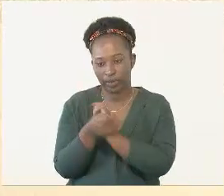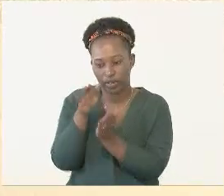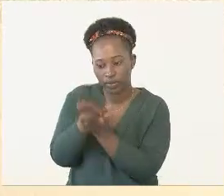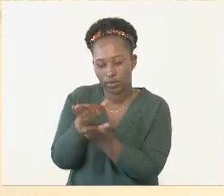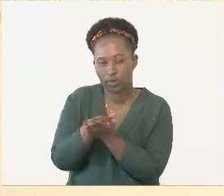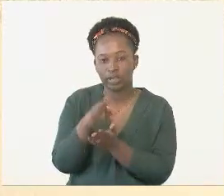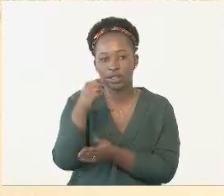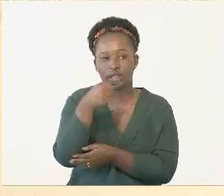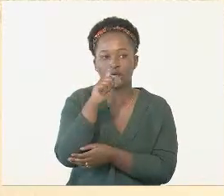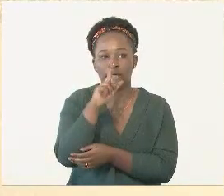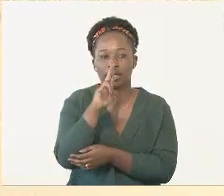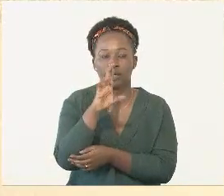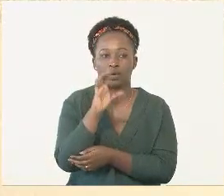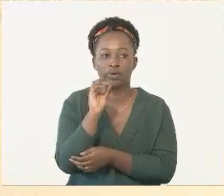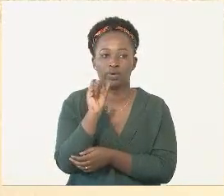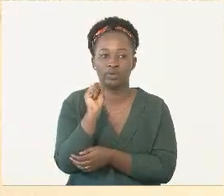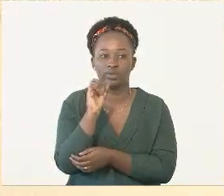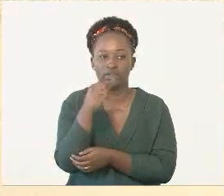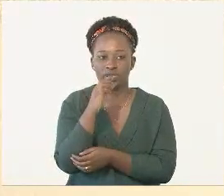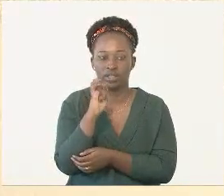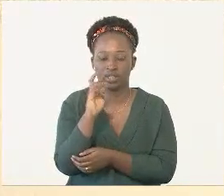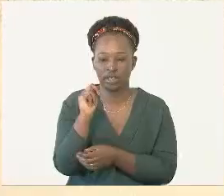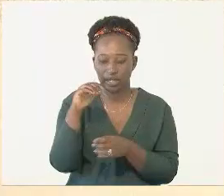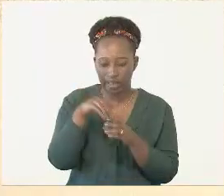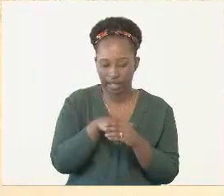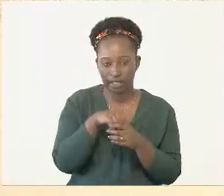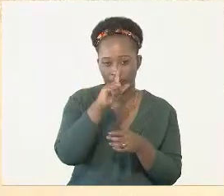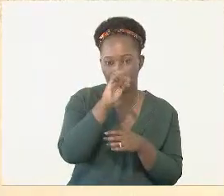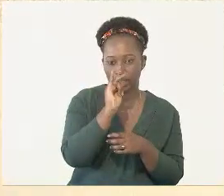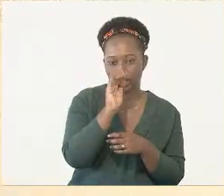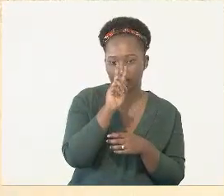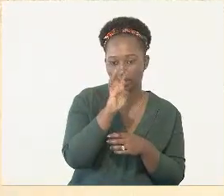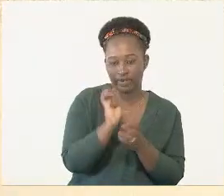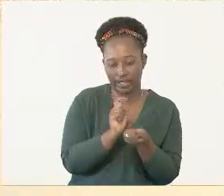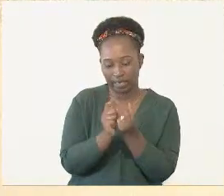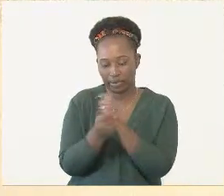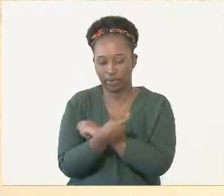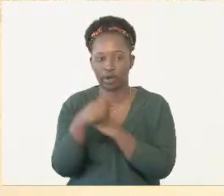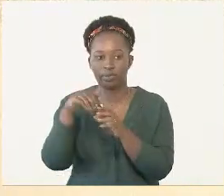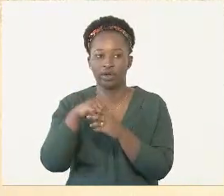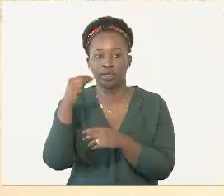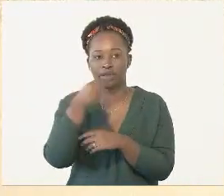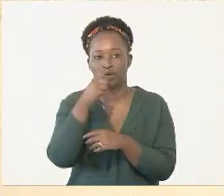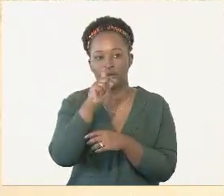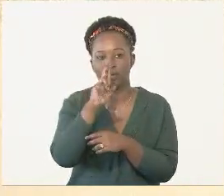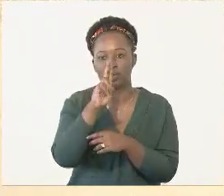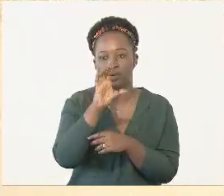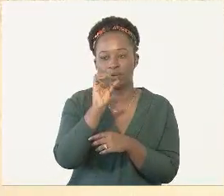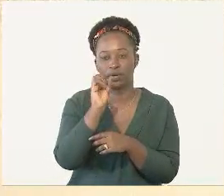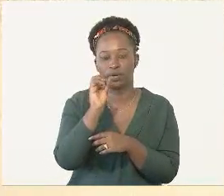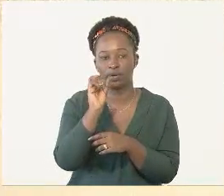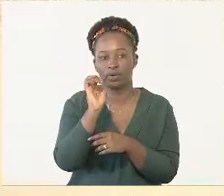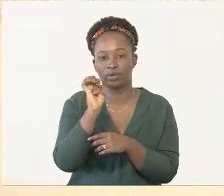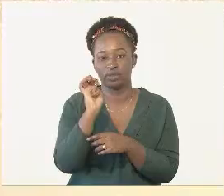glycogen in the liver and converts it to glucose. Second, the glycagon does by converting the